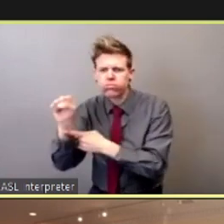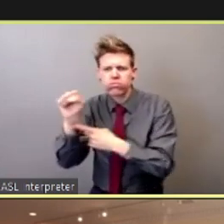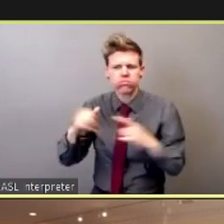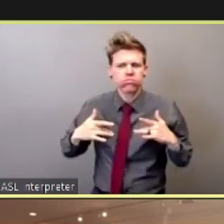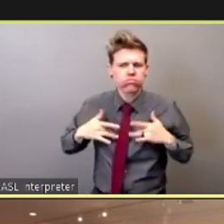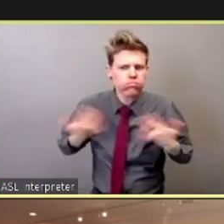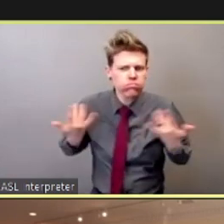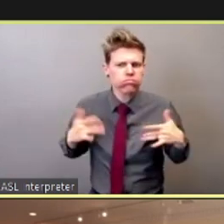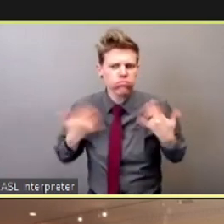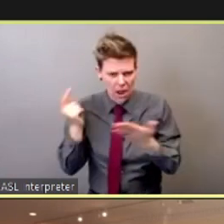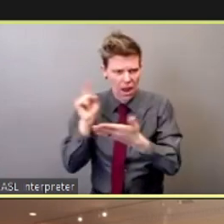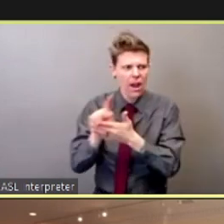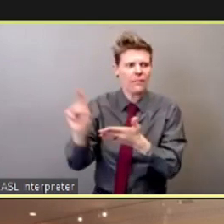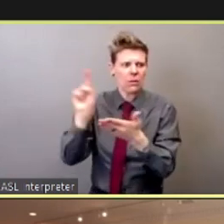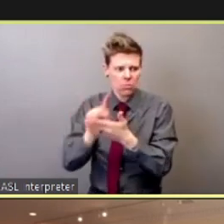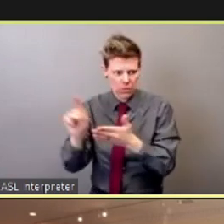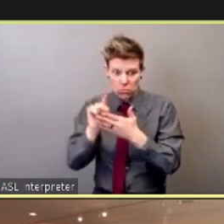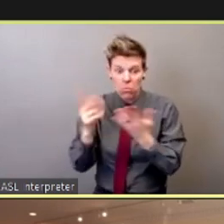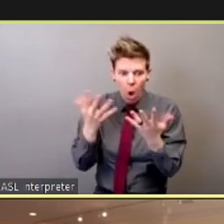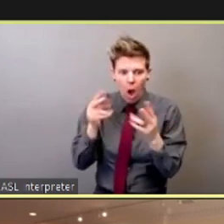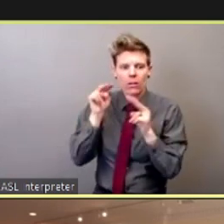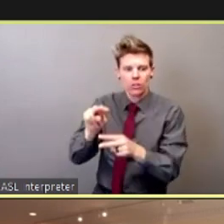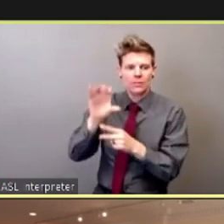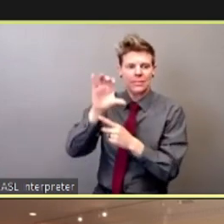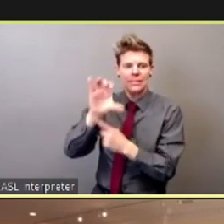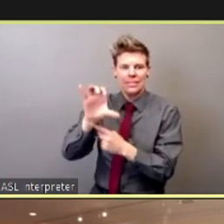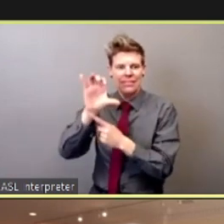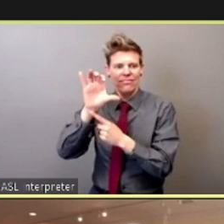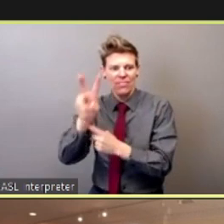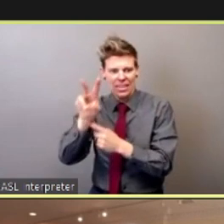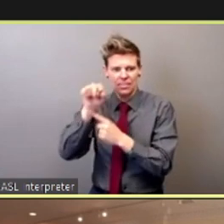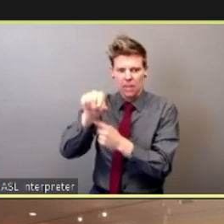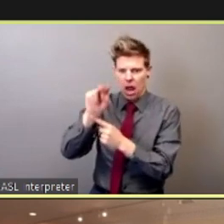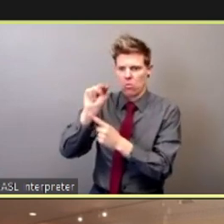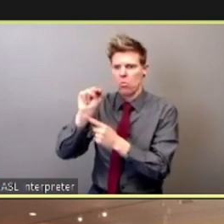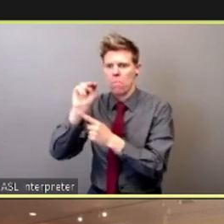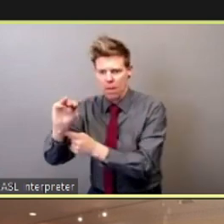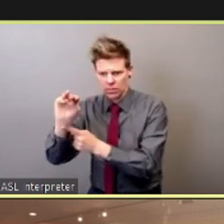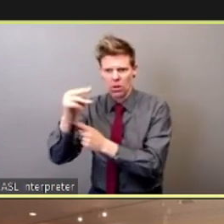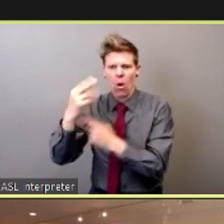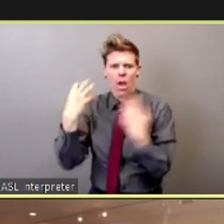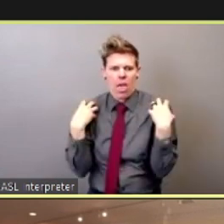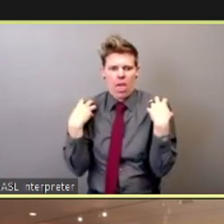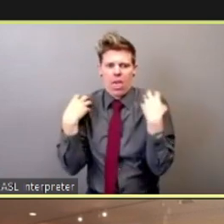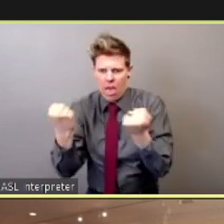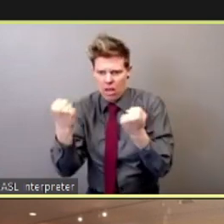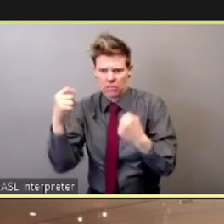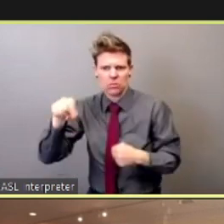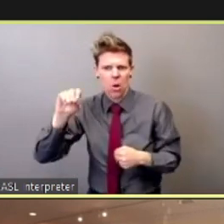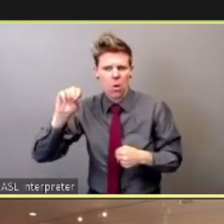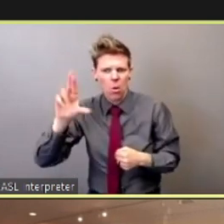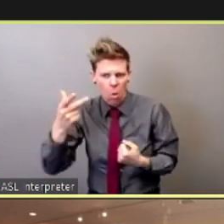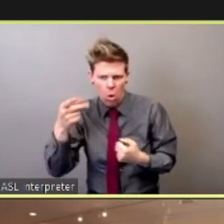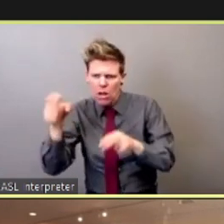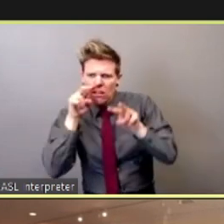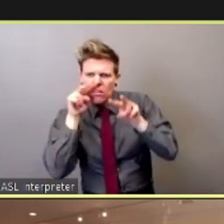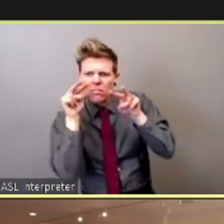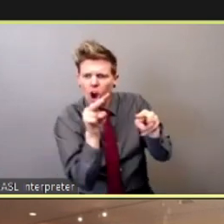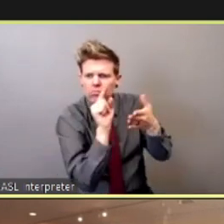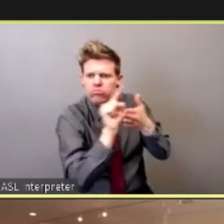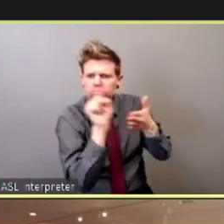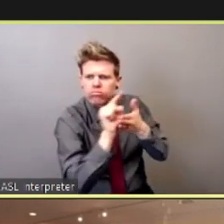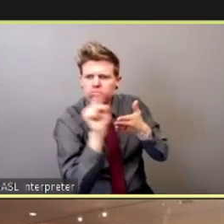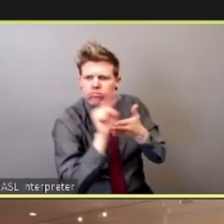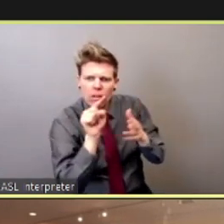go to cvnmhealth.org. And the last message again is that the state and the feds and any